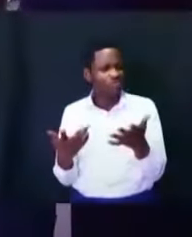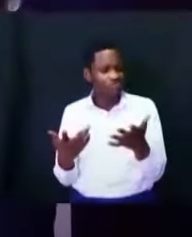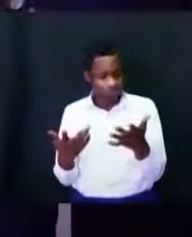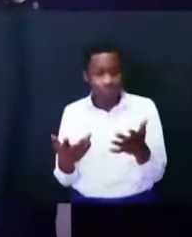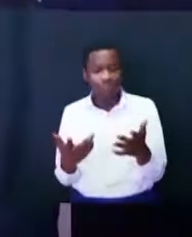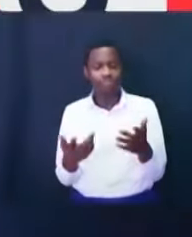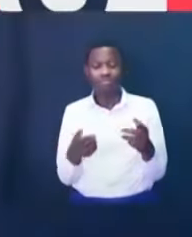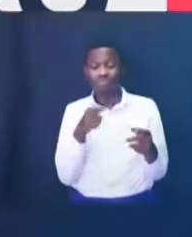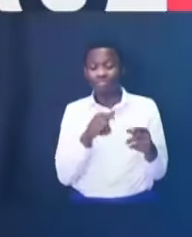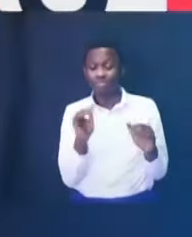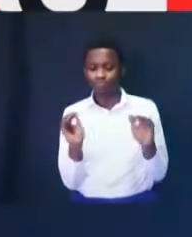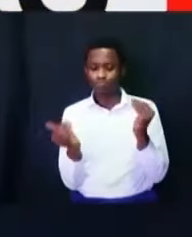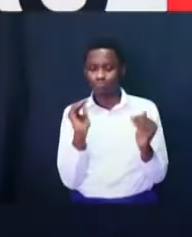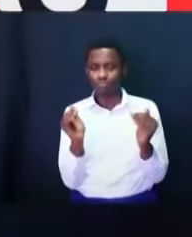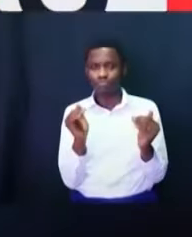wisdom and